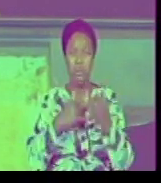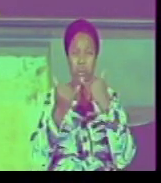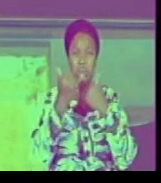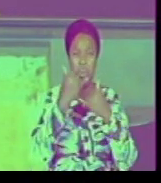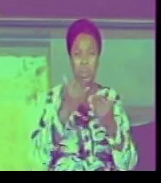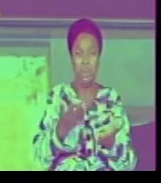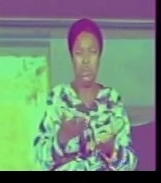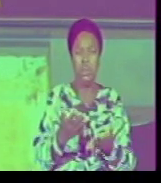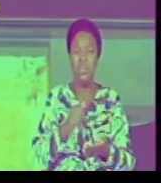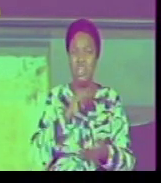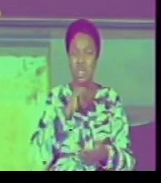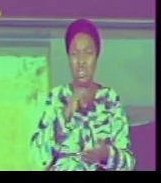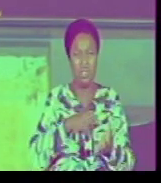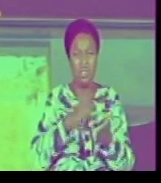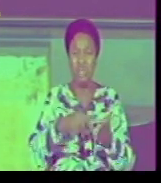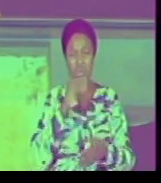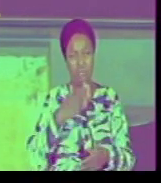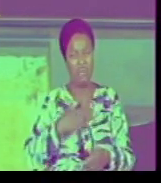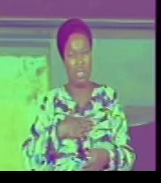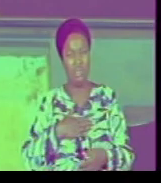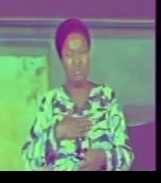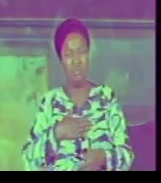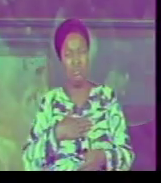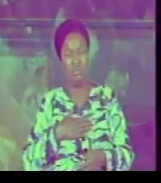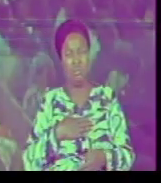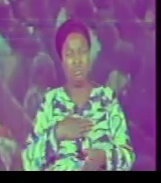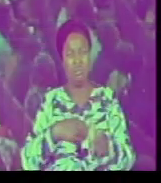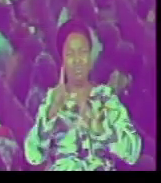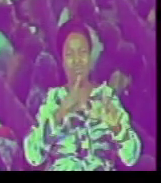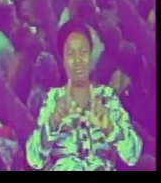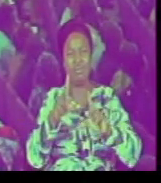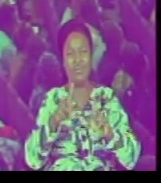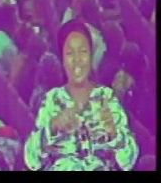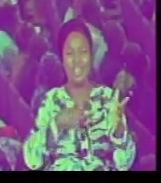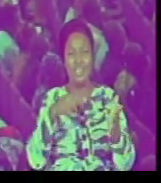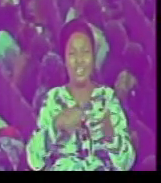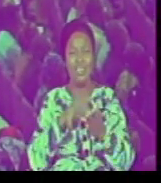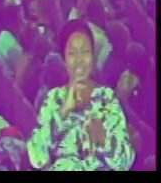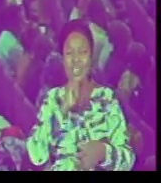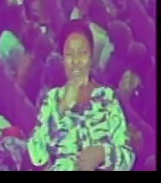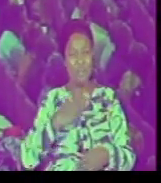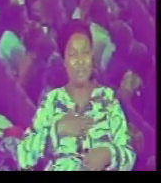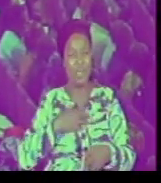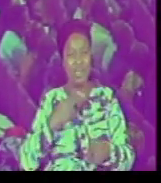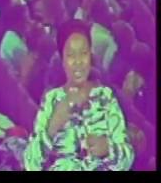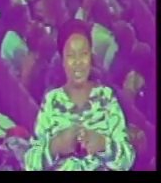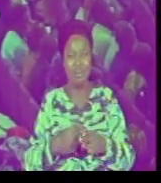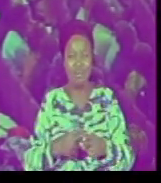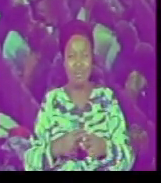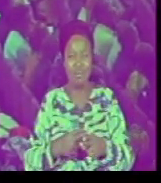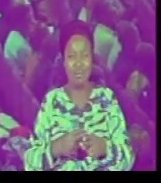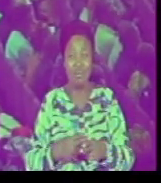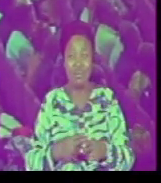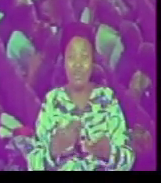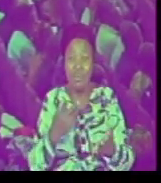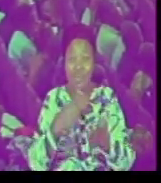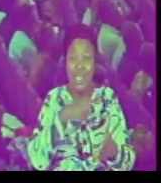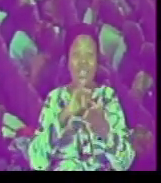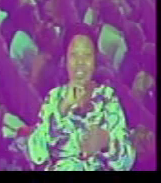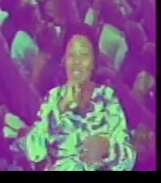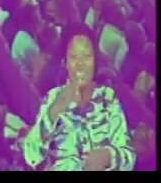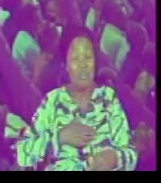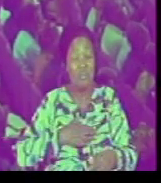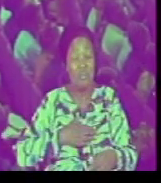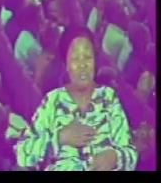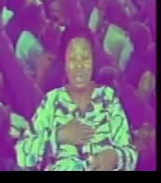name. I'm talking about myself. I said, this is not my name. I said, this is not my